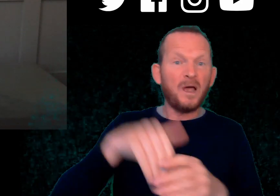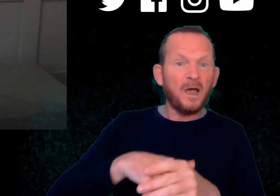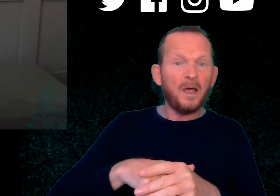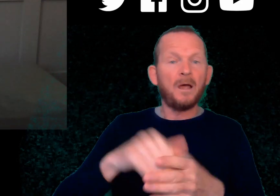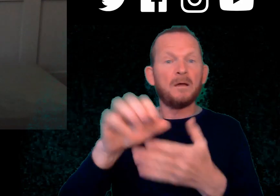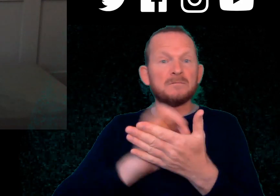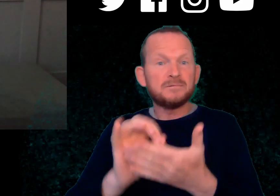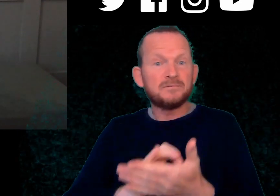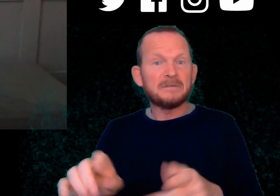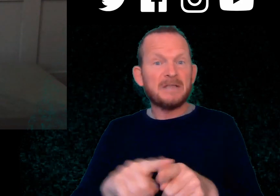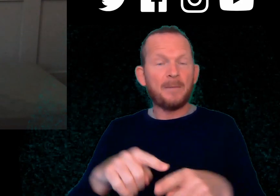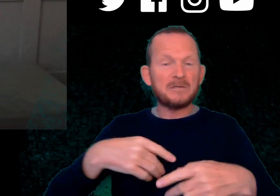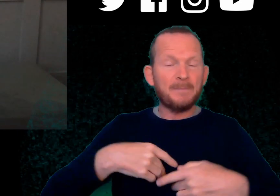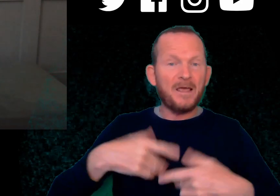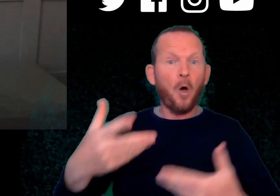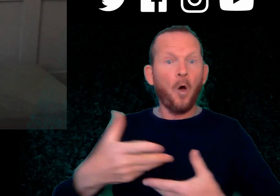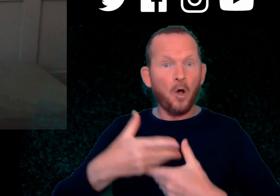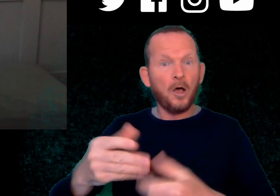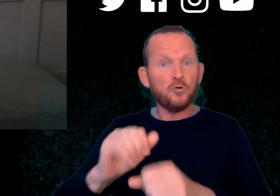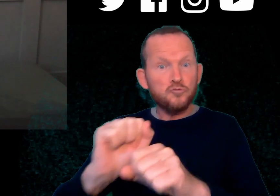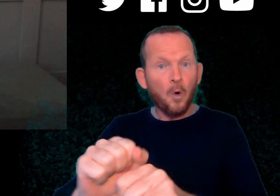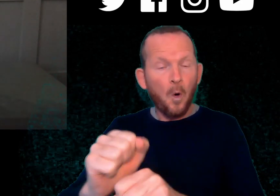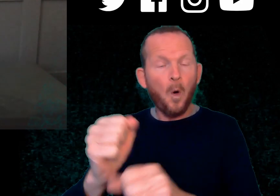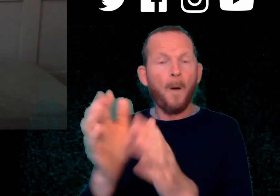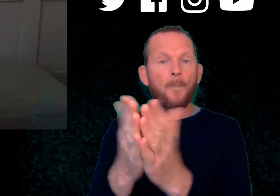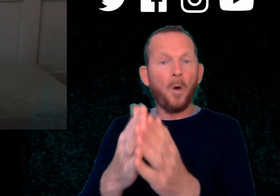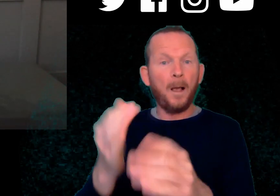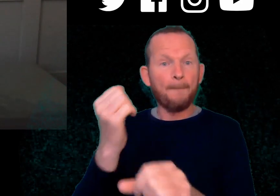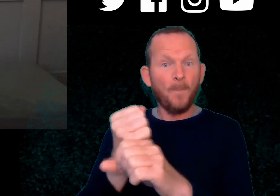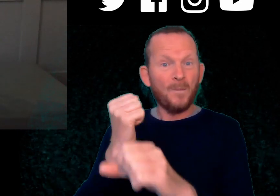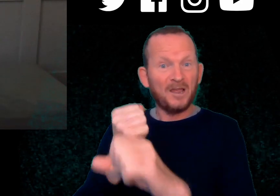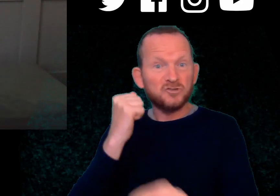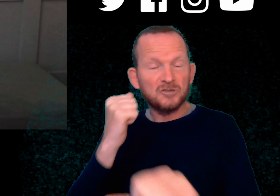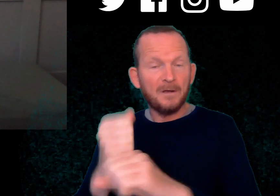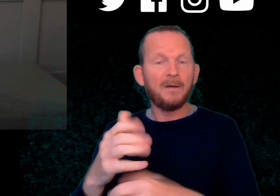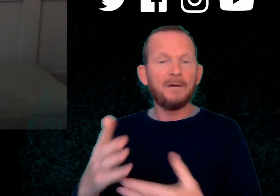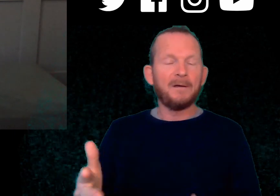still on it? Does it differ from mine? Or have you actually got your books published and